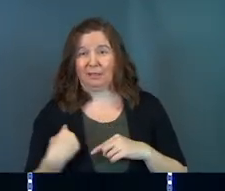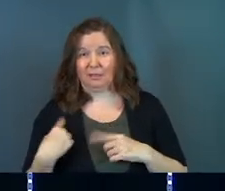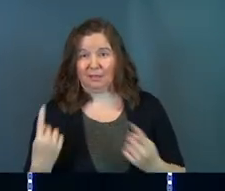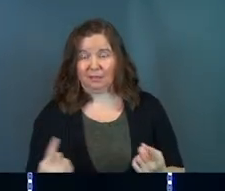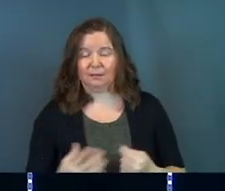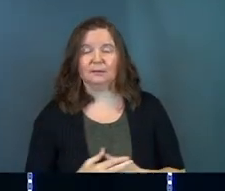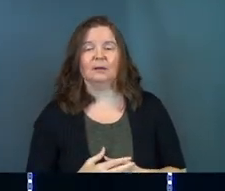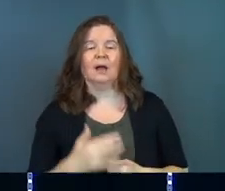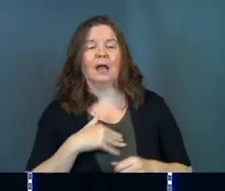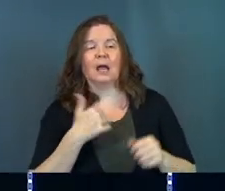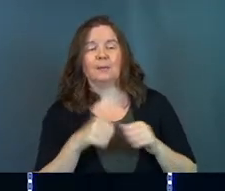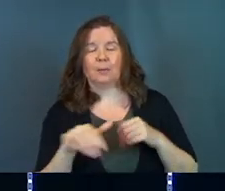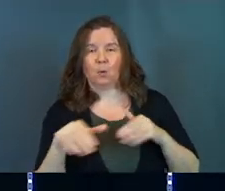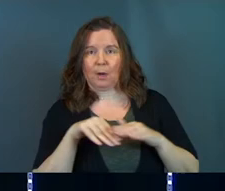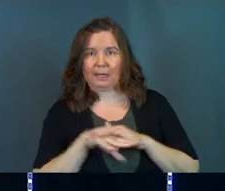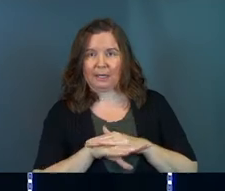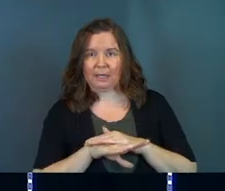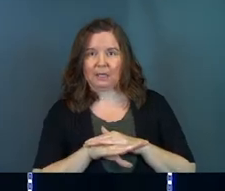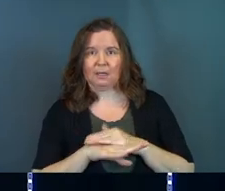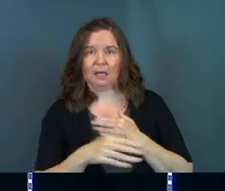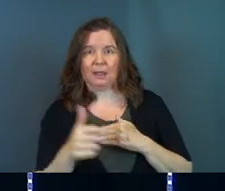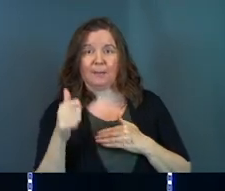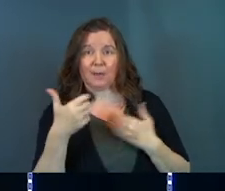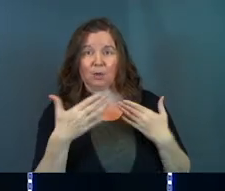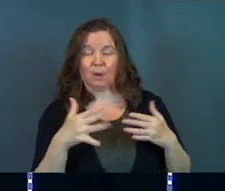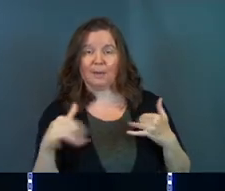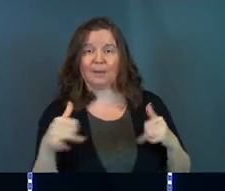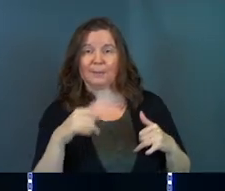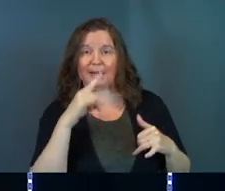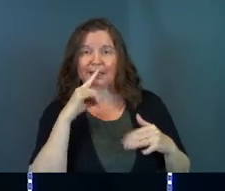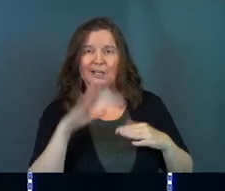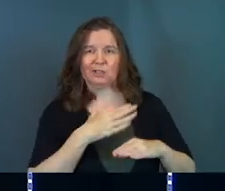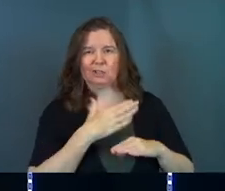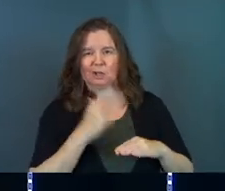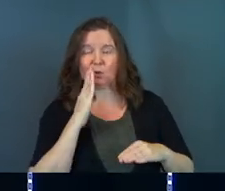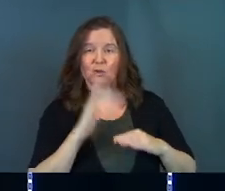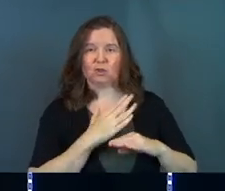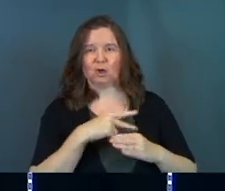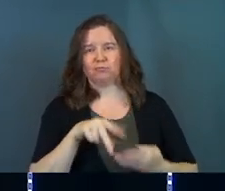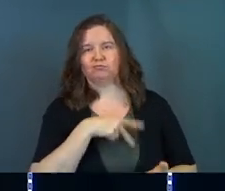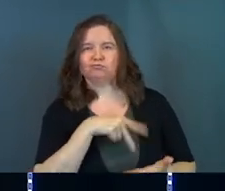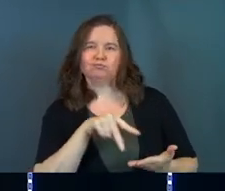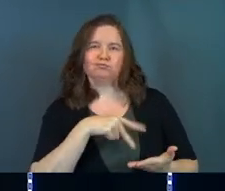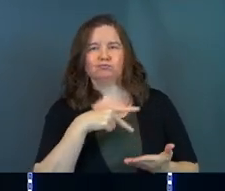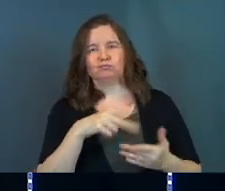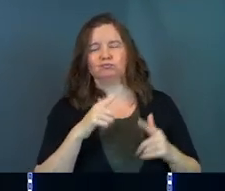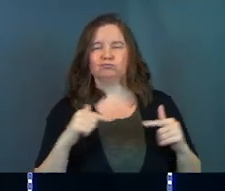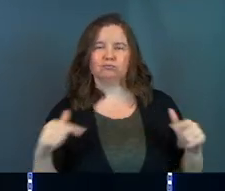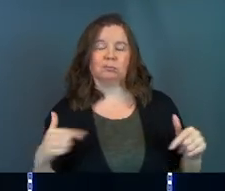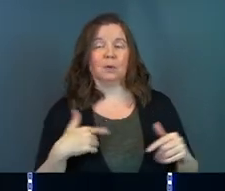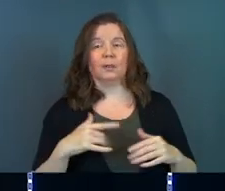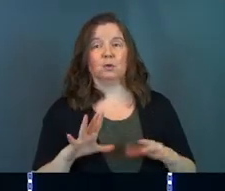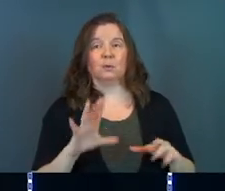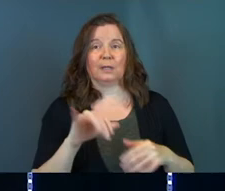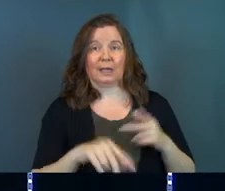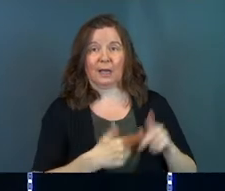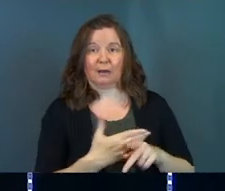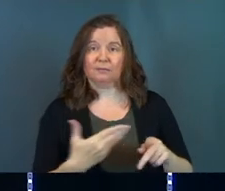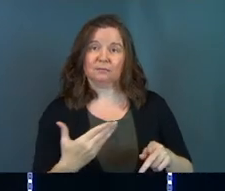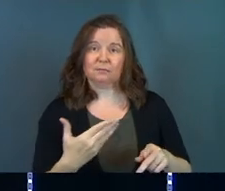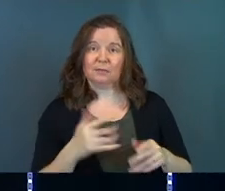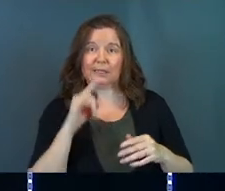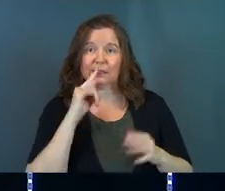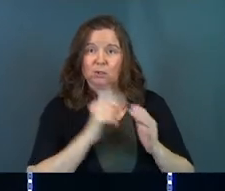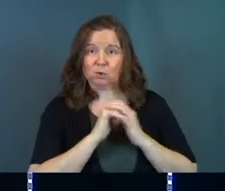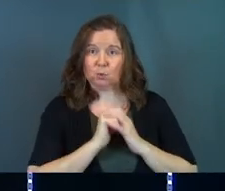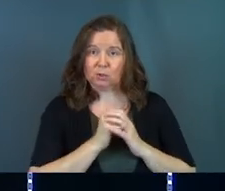point. And I remember walking in, back of the room, and they're playing the kids' songs. You know, the song and dance and do the motions and all that kind of stuff. They're doing that kind